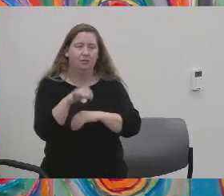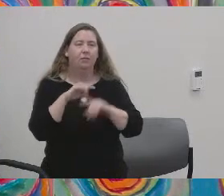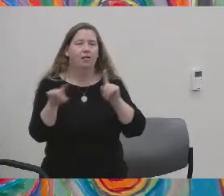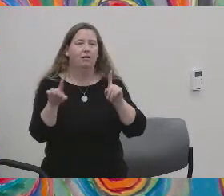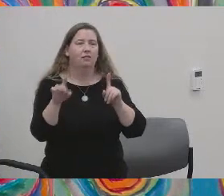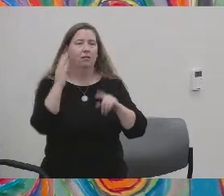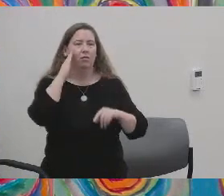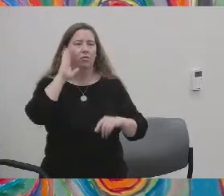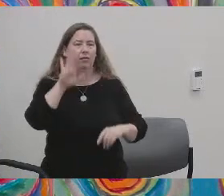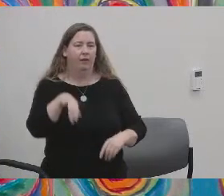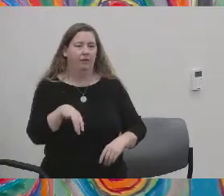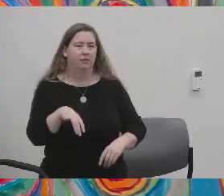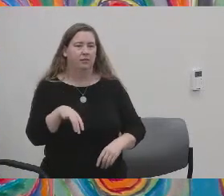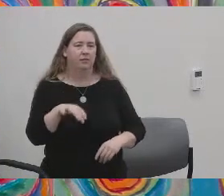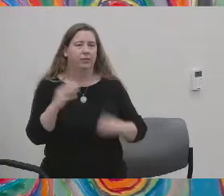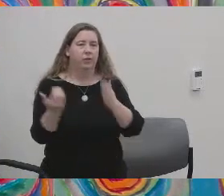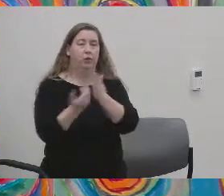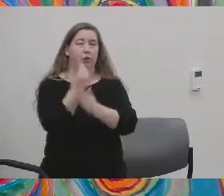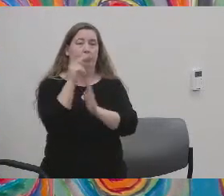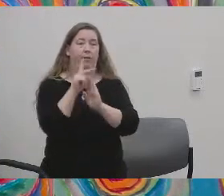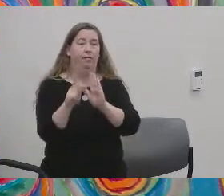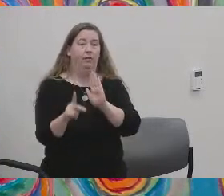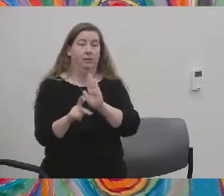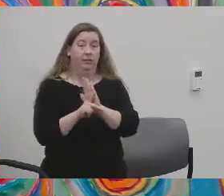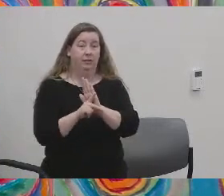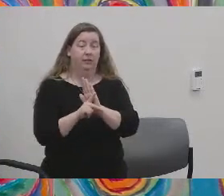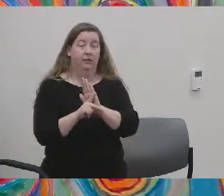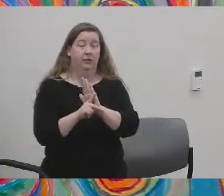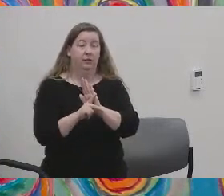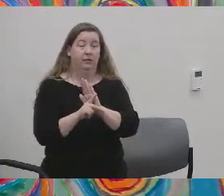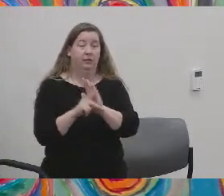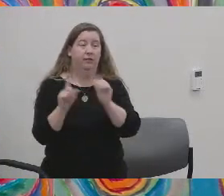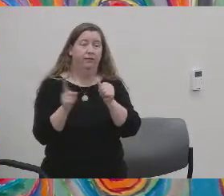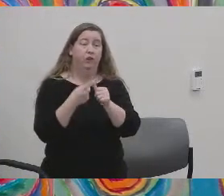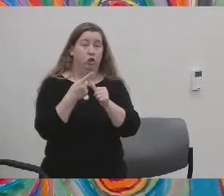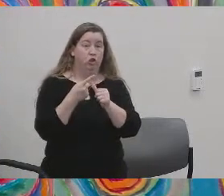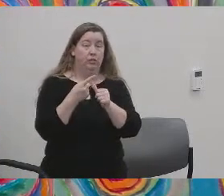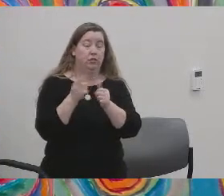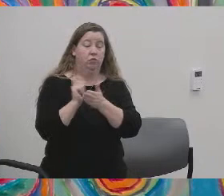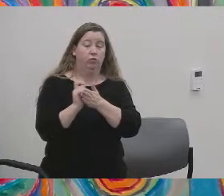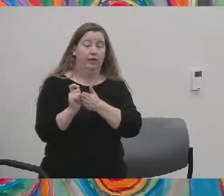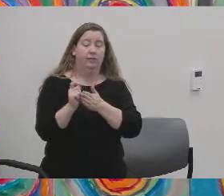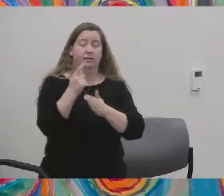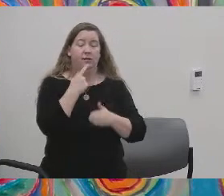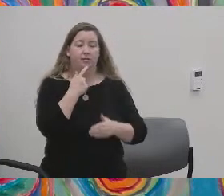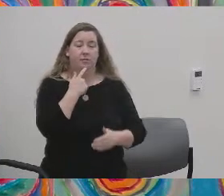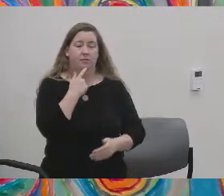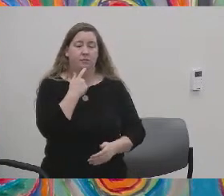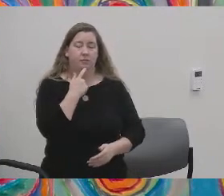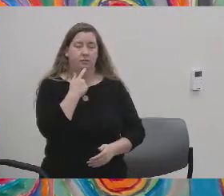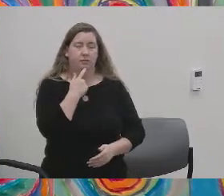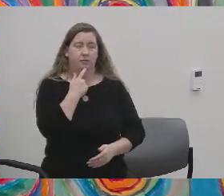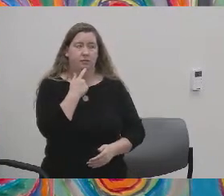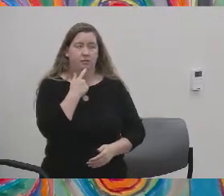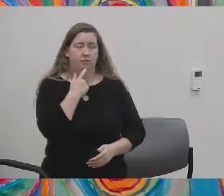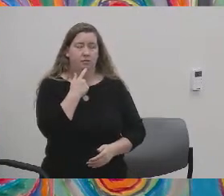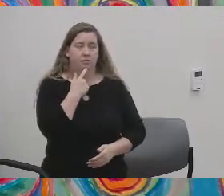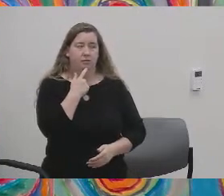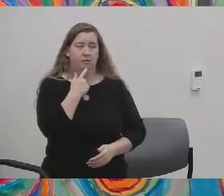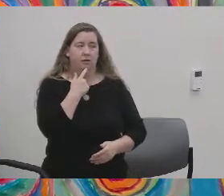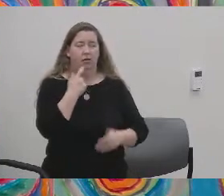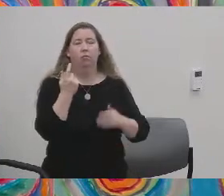know that the new policy, the first read does have to in fact deal with that